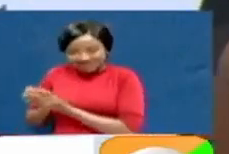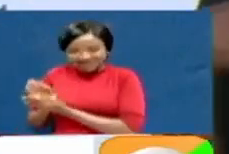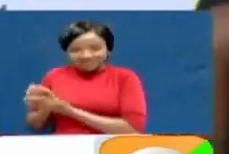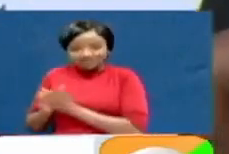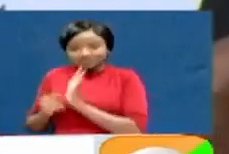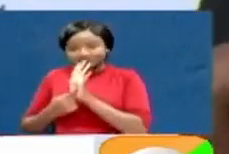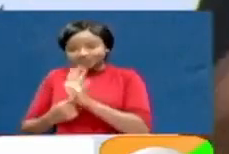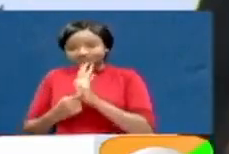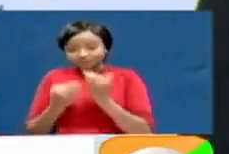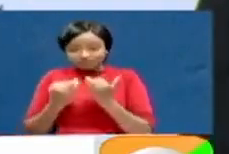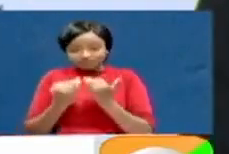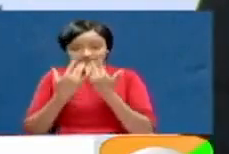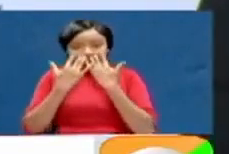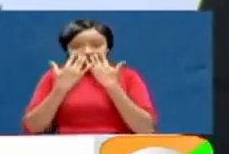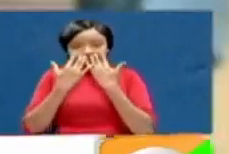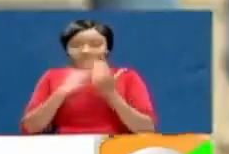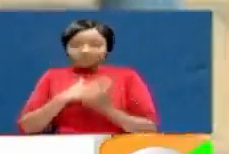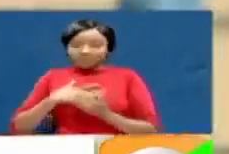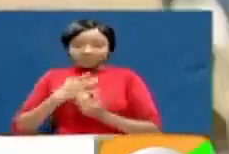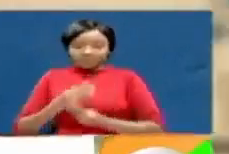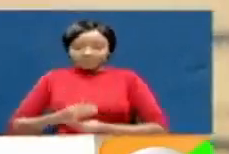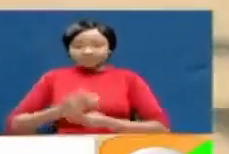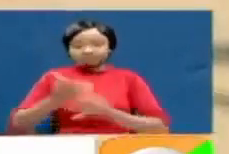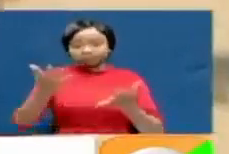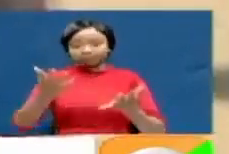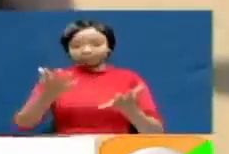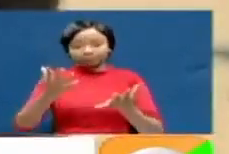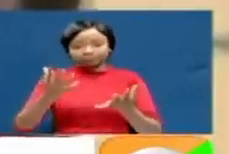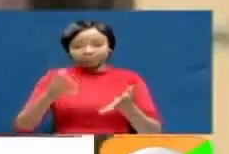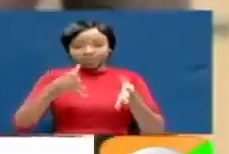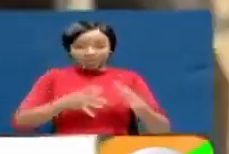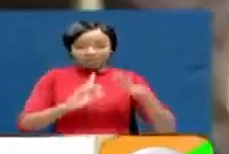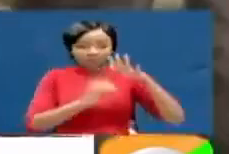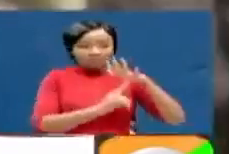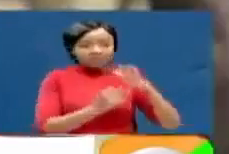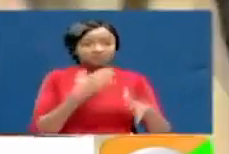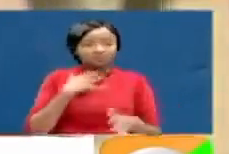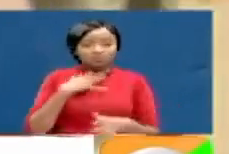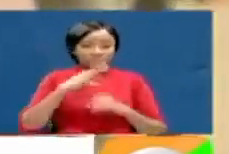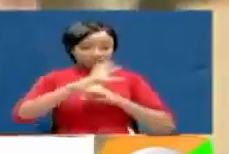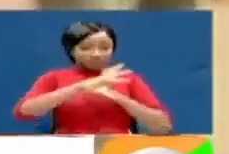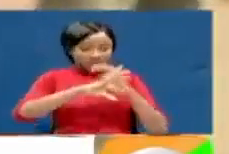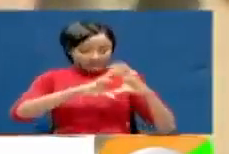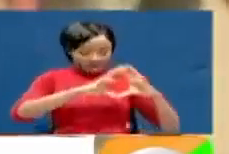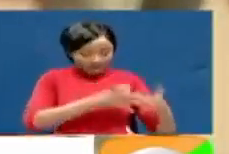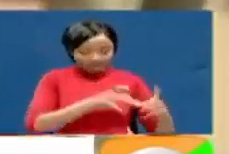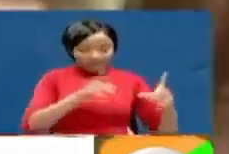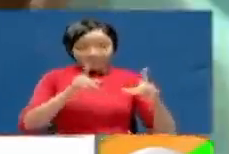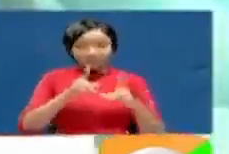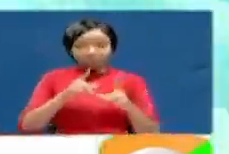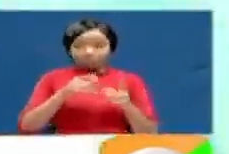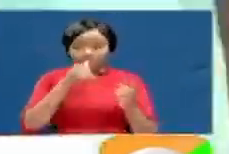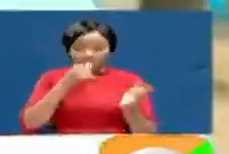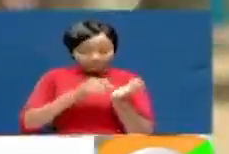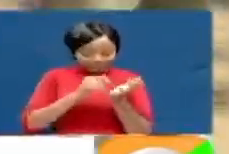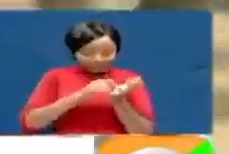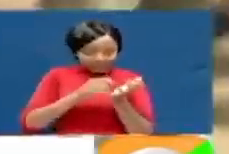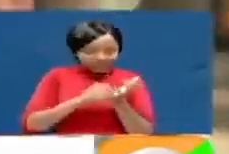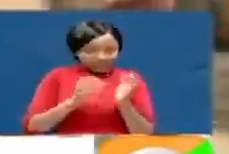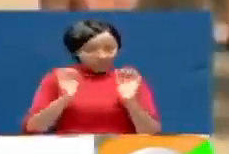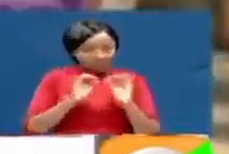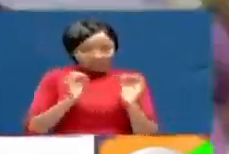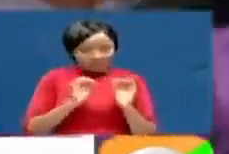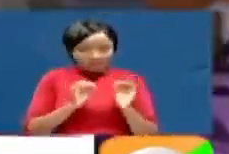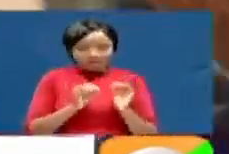oxygen cylinders to release them. The ministry now wants companies to adopt paperless mode of transaction to minimize the risk. They are also